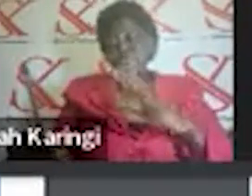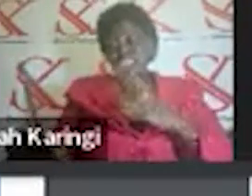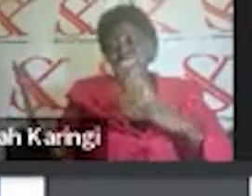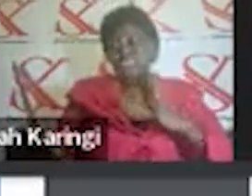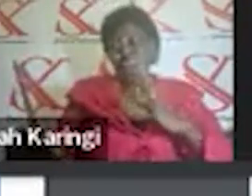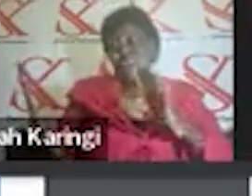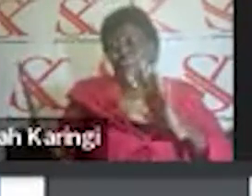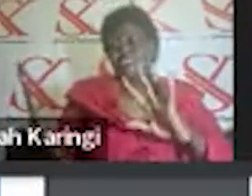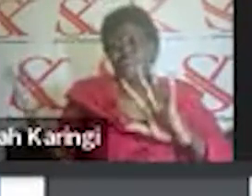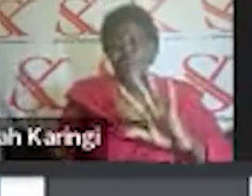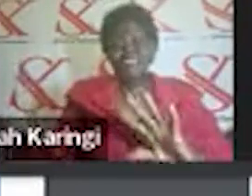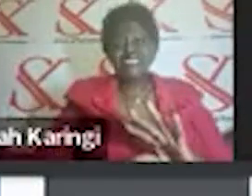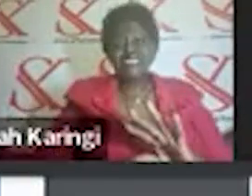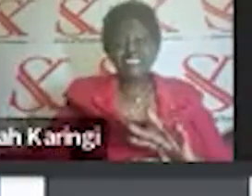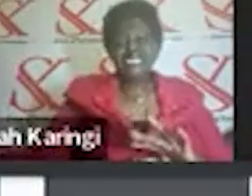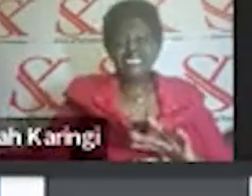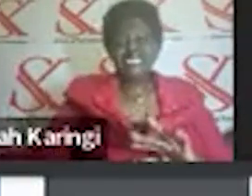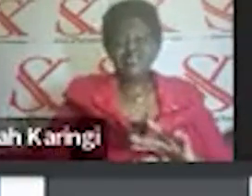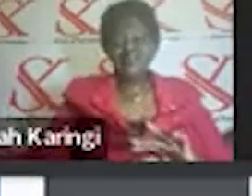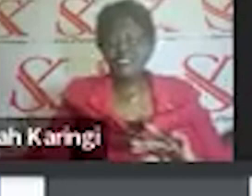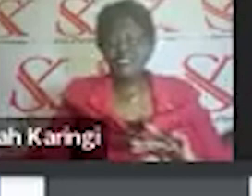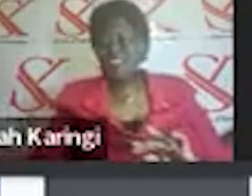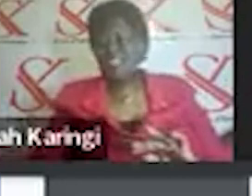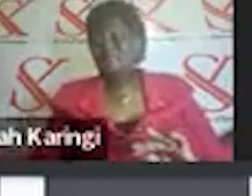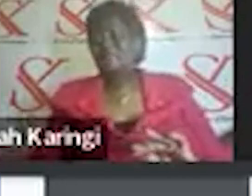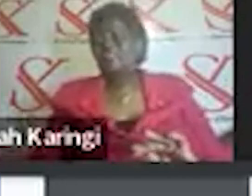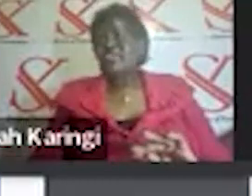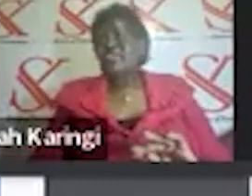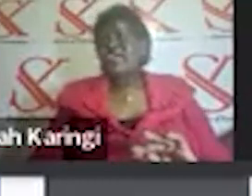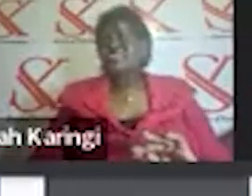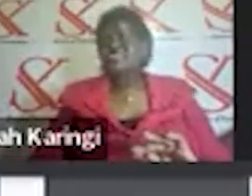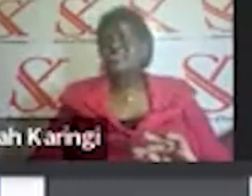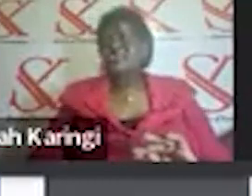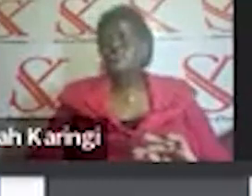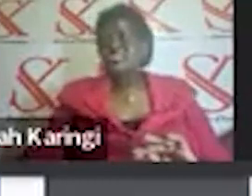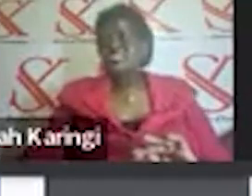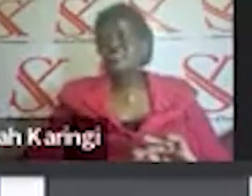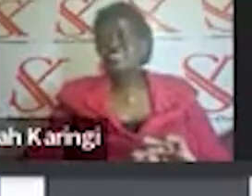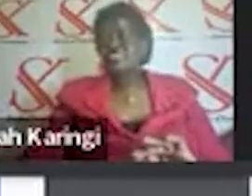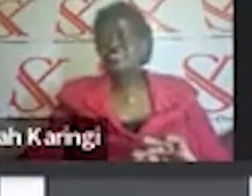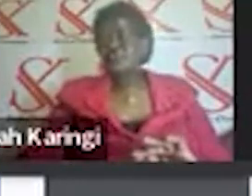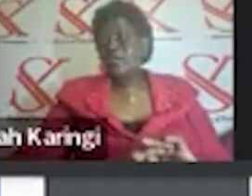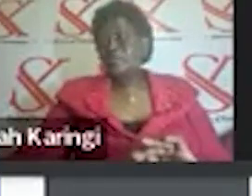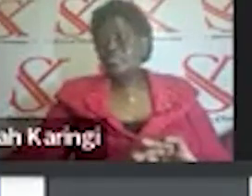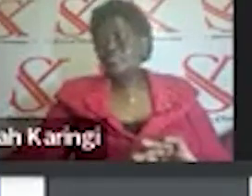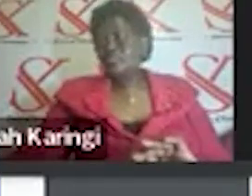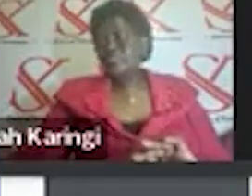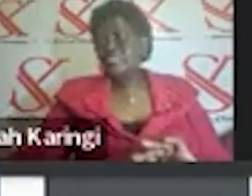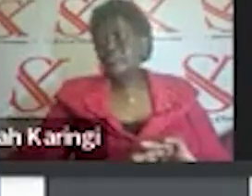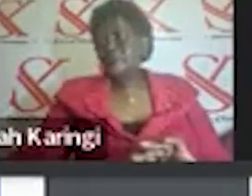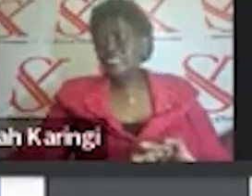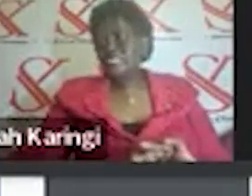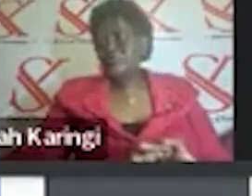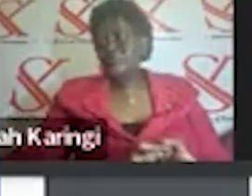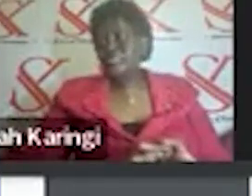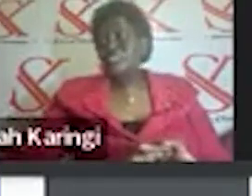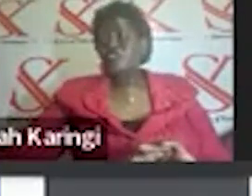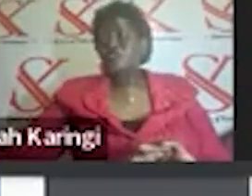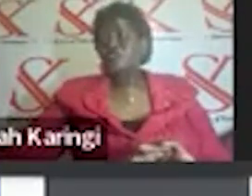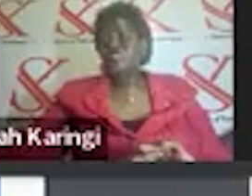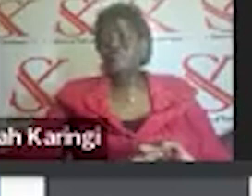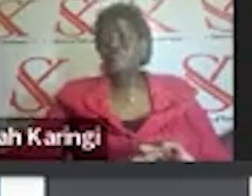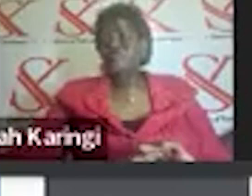Grace is winking at me and wondering why it's taking a little bit longer. And I would also like to say that I'm so happy that at least you have listened to